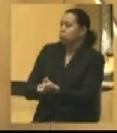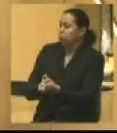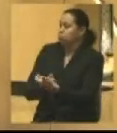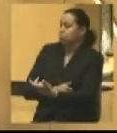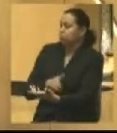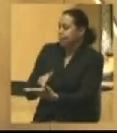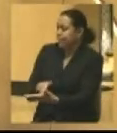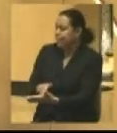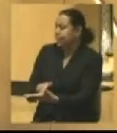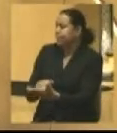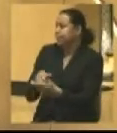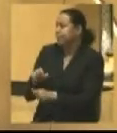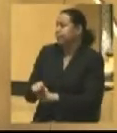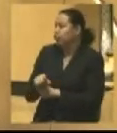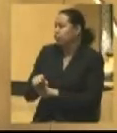slavery, because